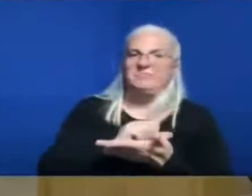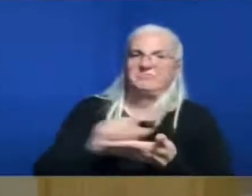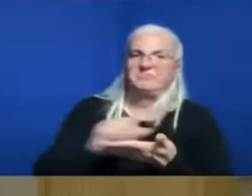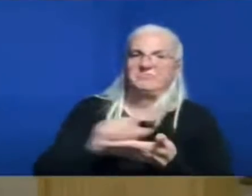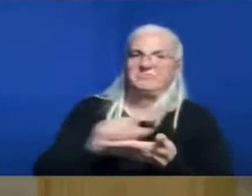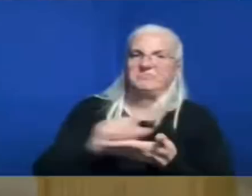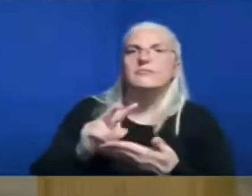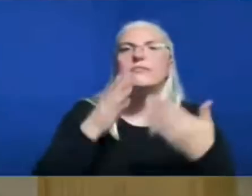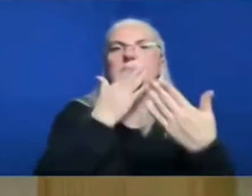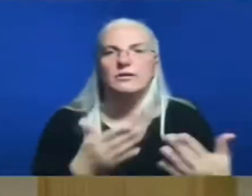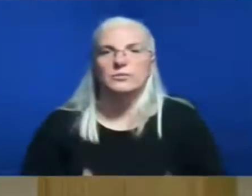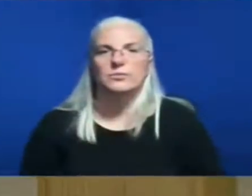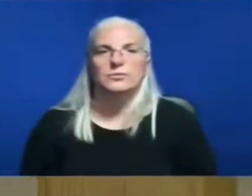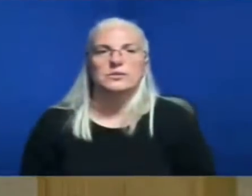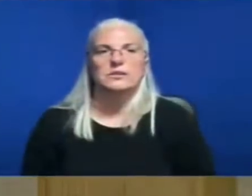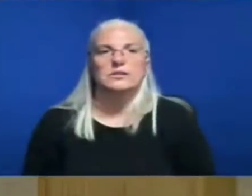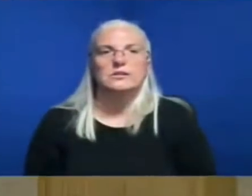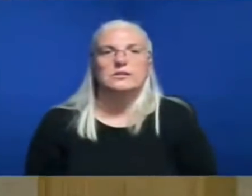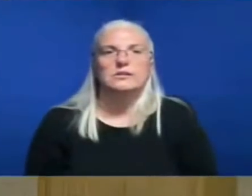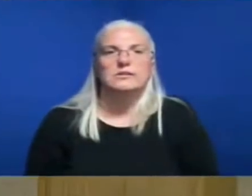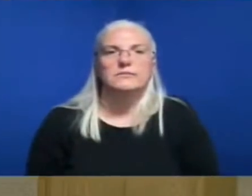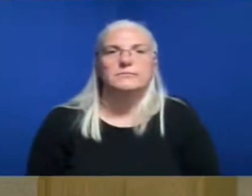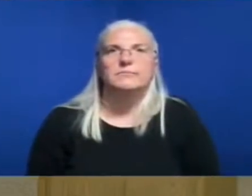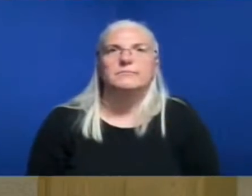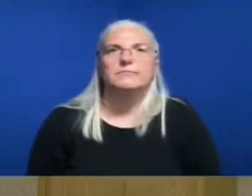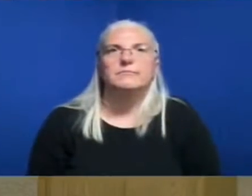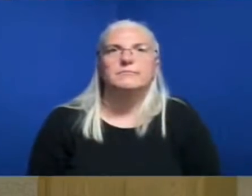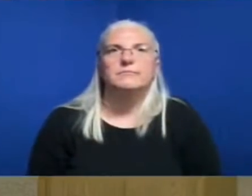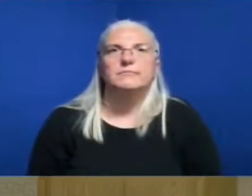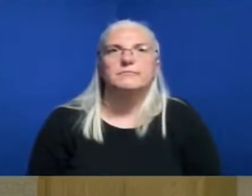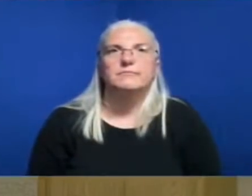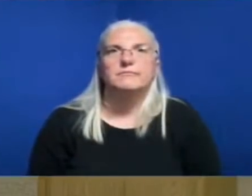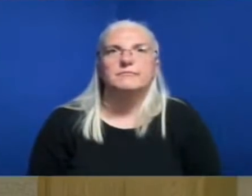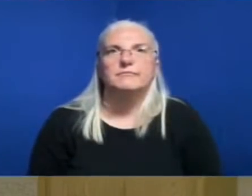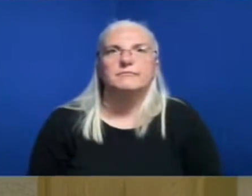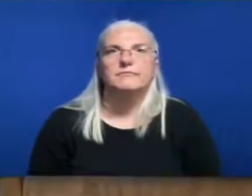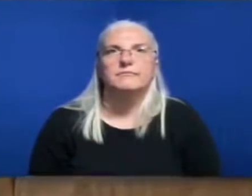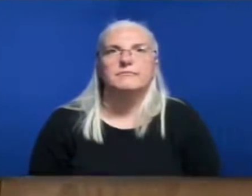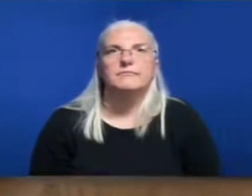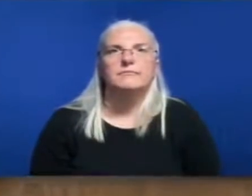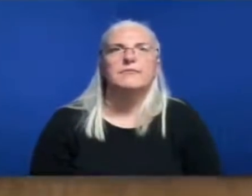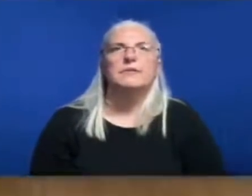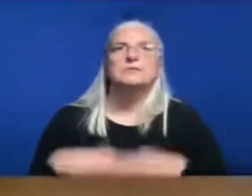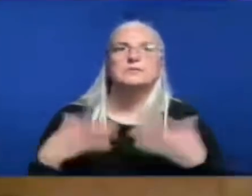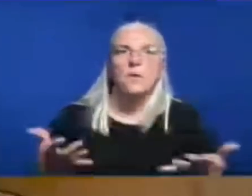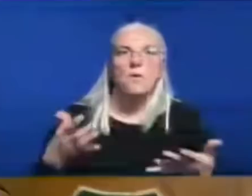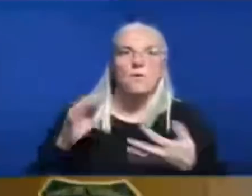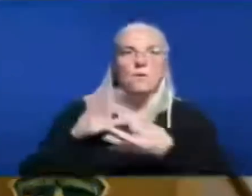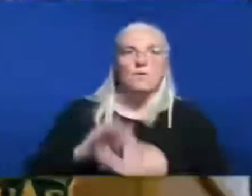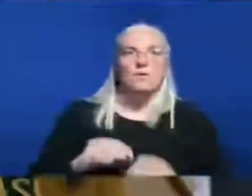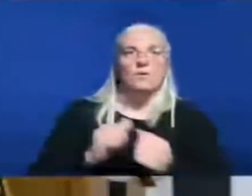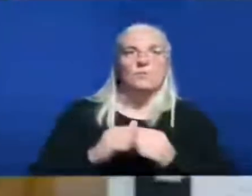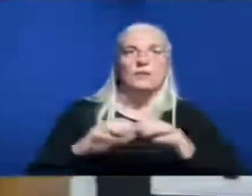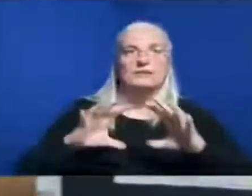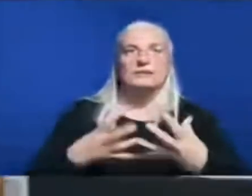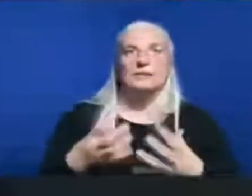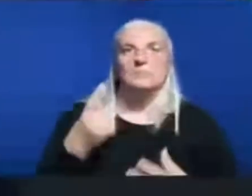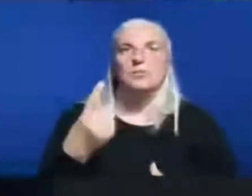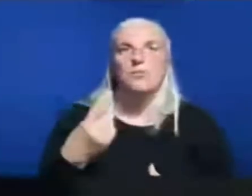And from California Incident Management Team 1, I hope we have served you well, and thank you.